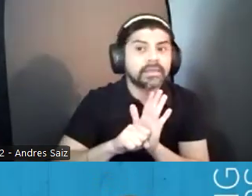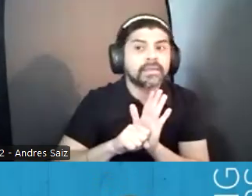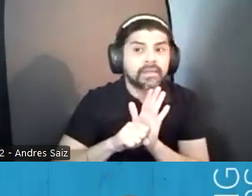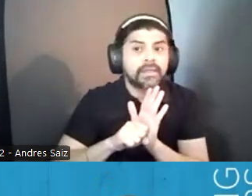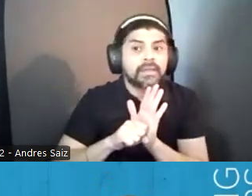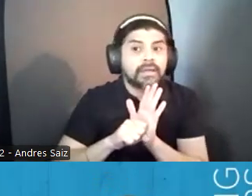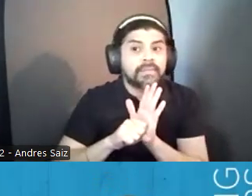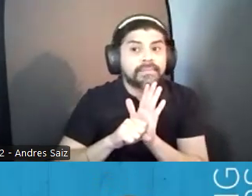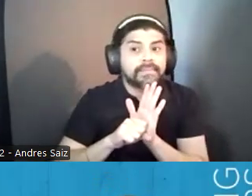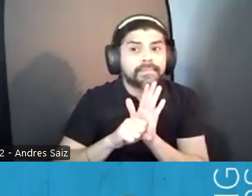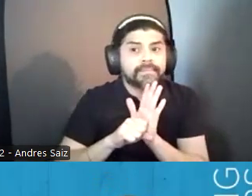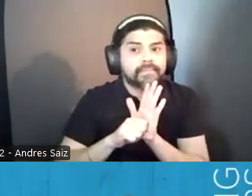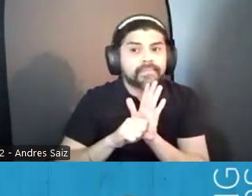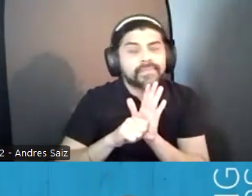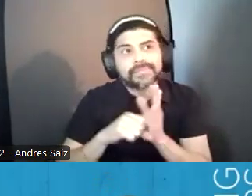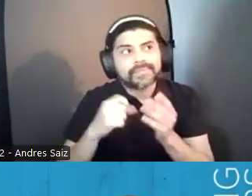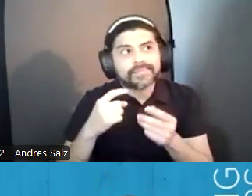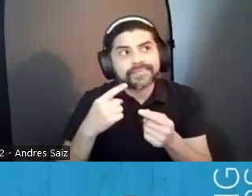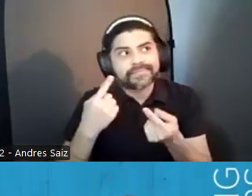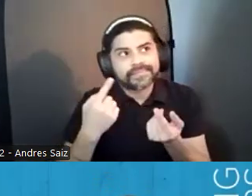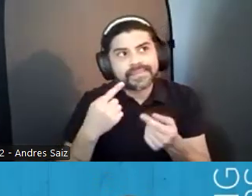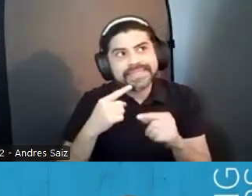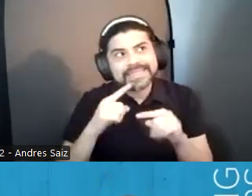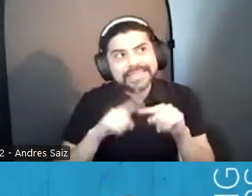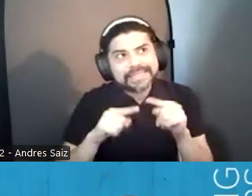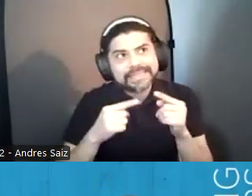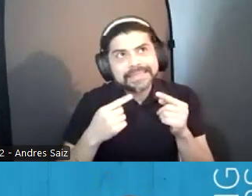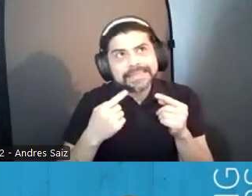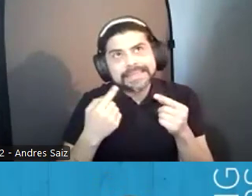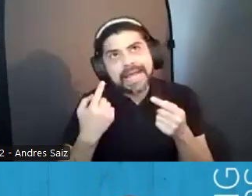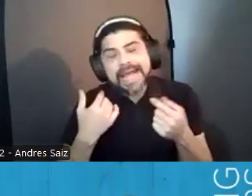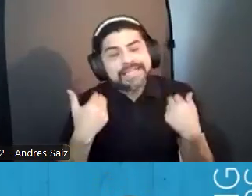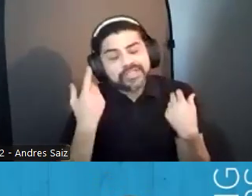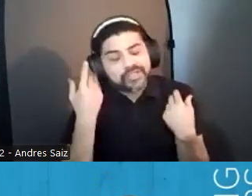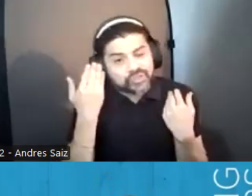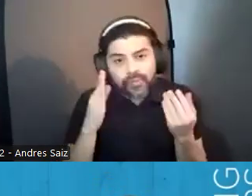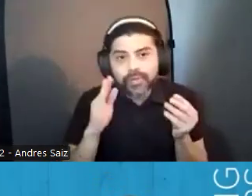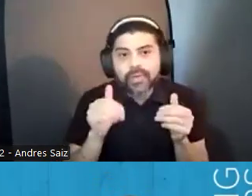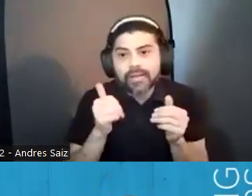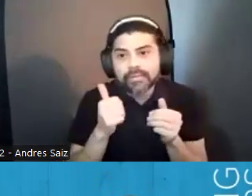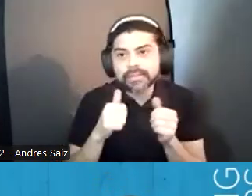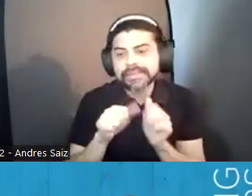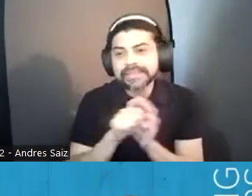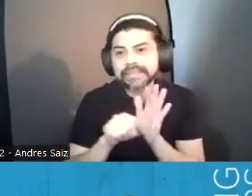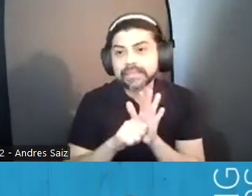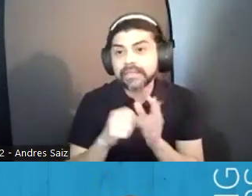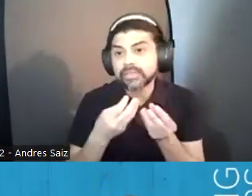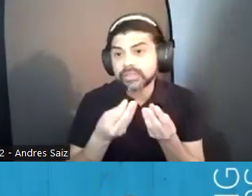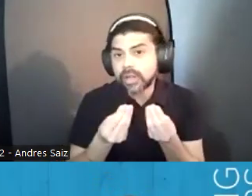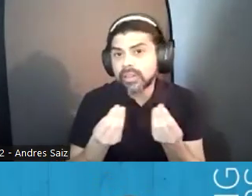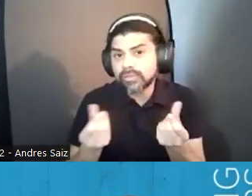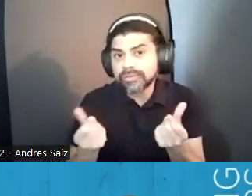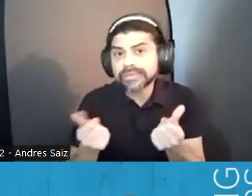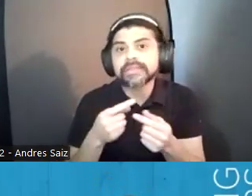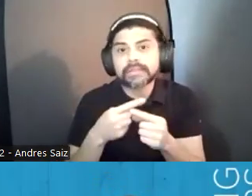we are not, quote unquote, backfilling, right, in terms of having other state solutions in this January 10 proposal, but completely appreciate